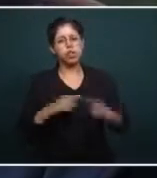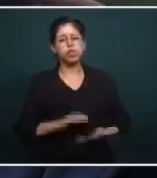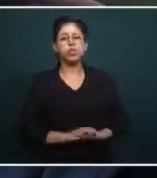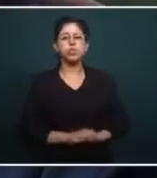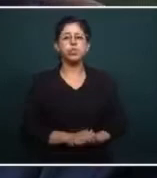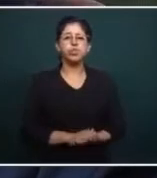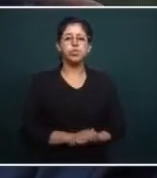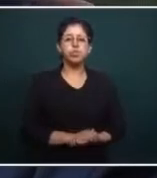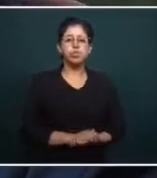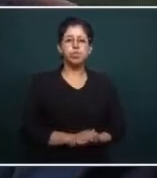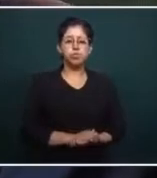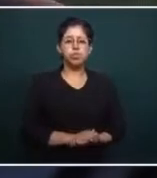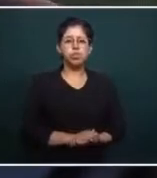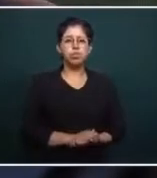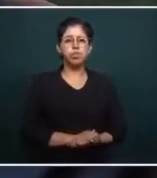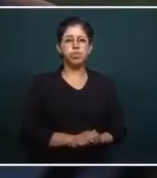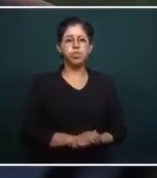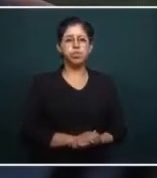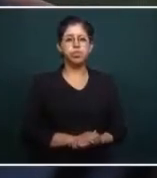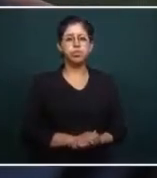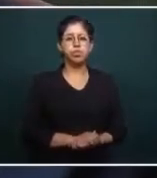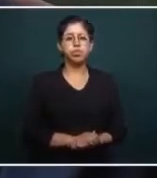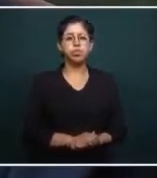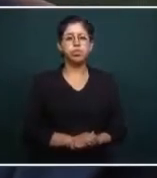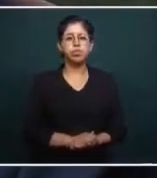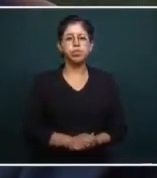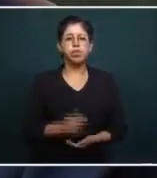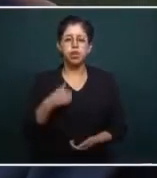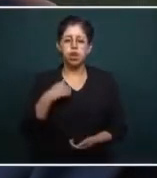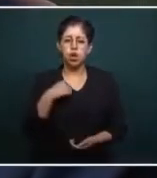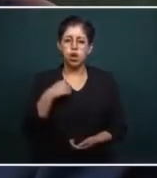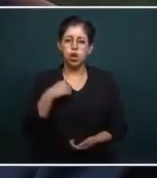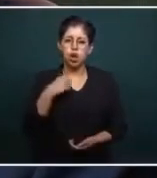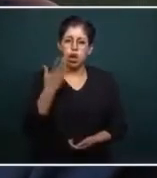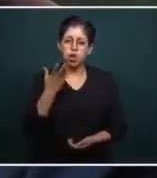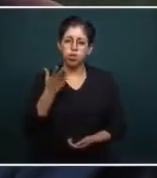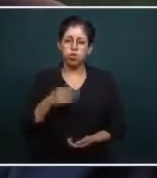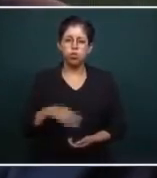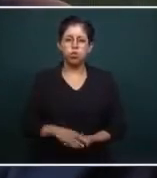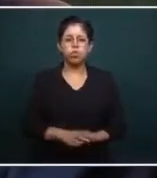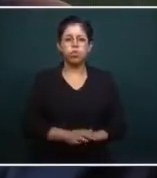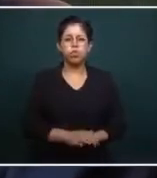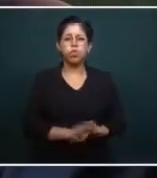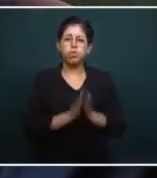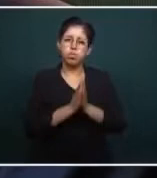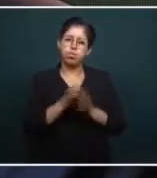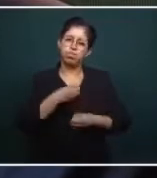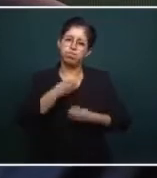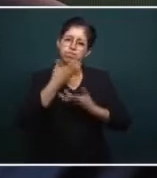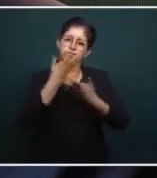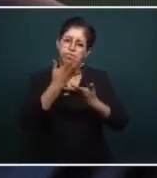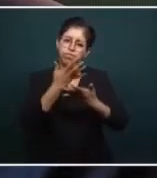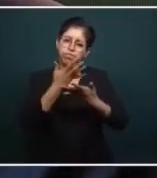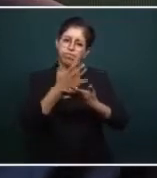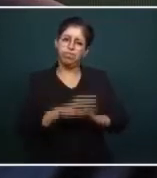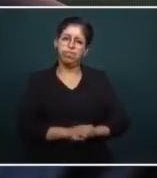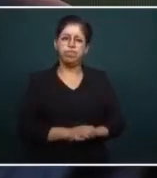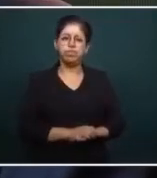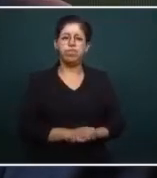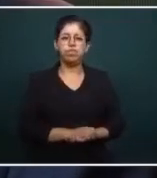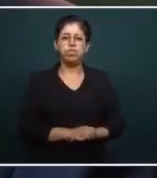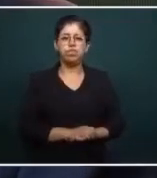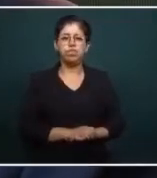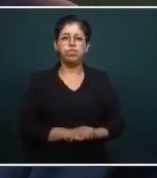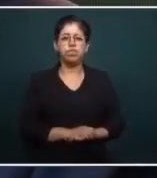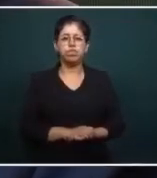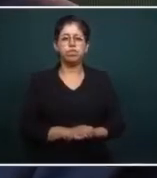also, esto hasta me gustaría que él and lo I would expusiera, like to voy a pedir expose que él lo haga. that